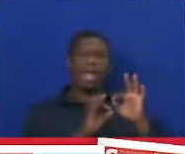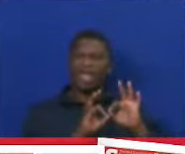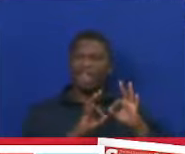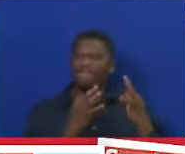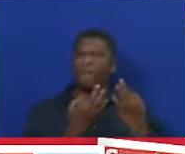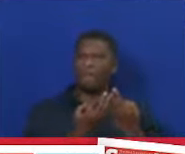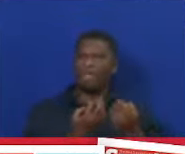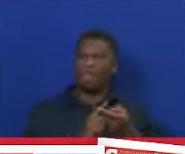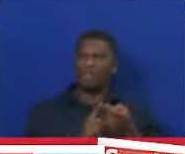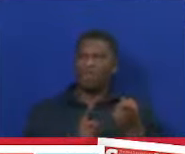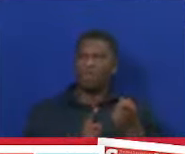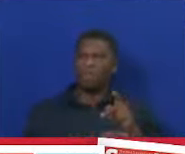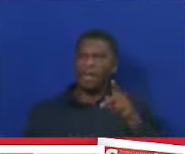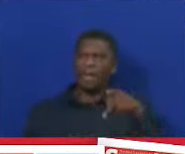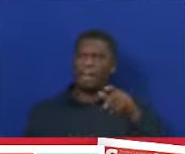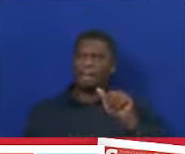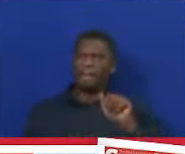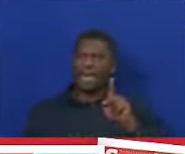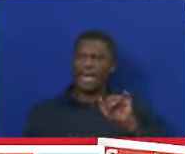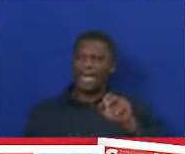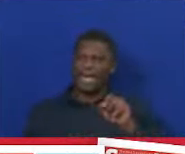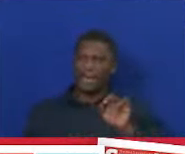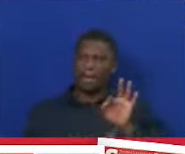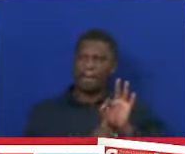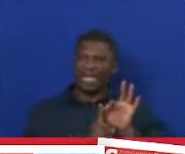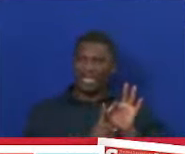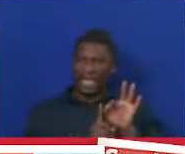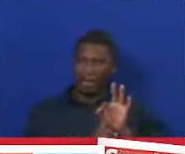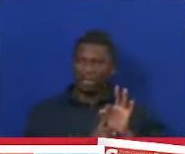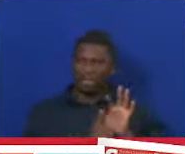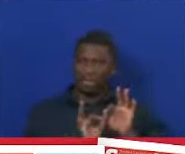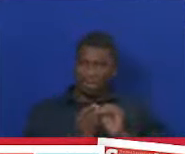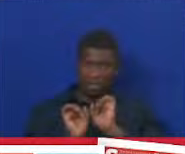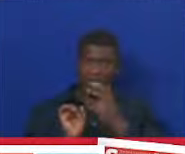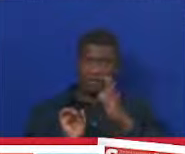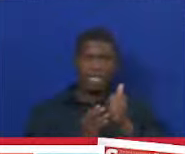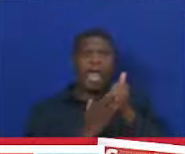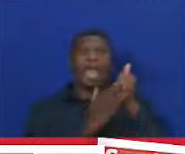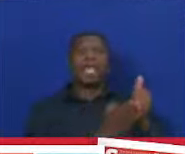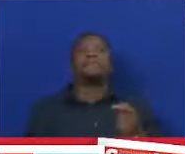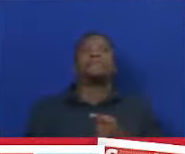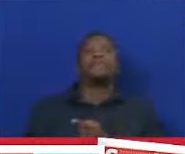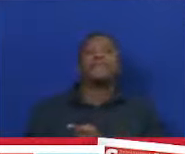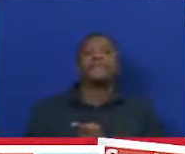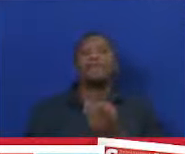the kidnapped person, member of their family.